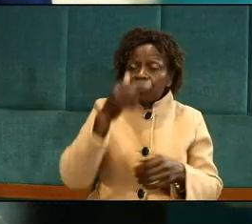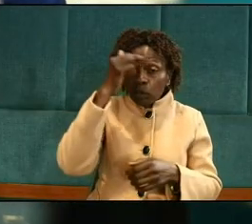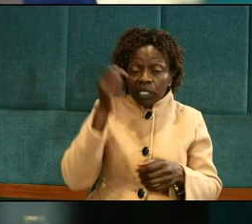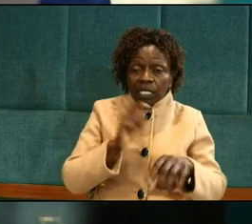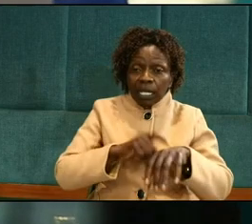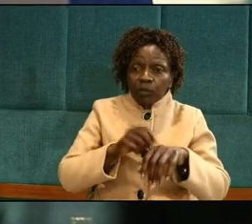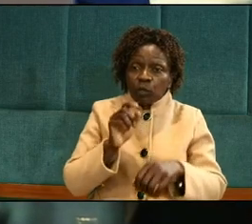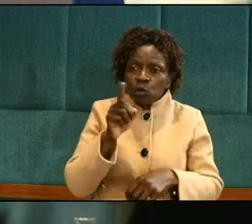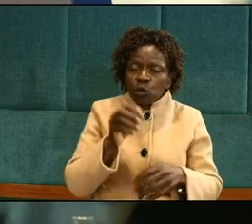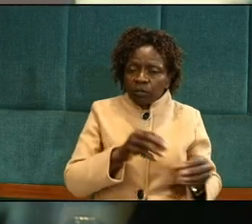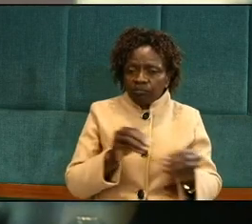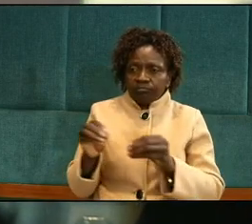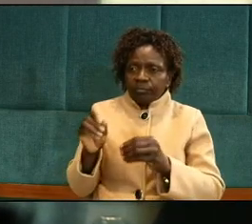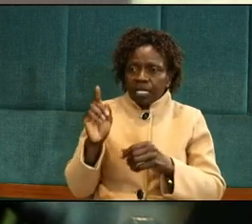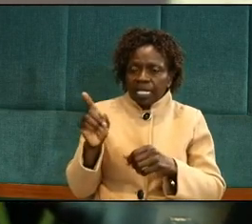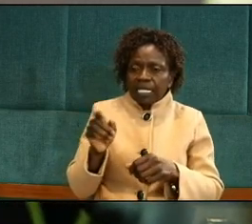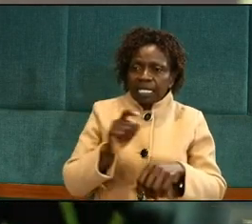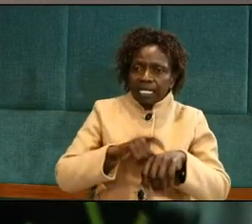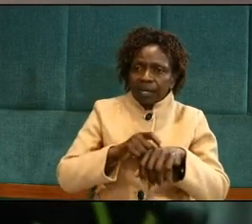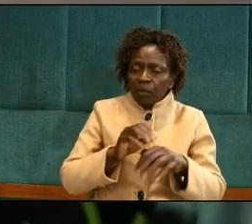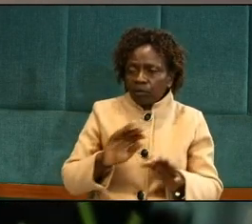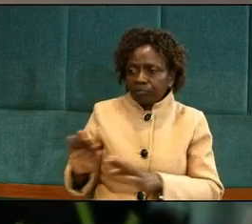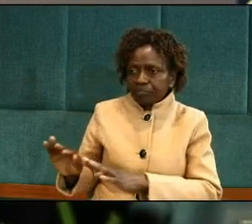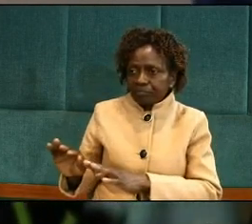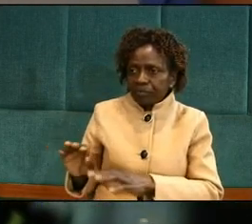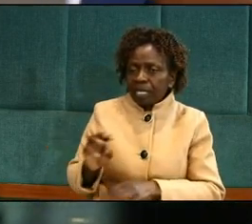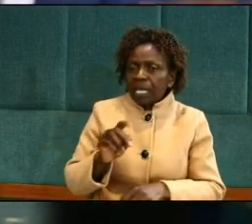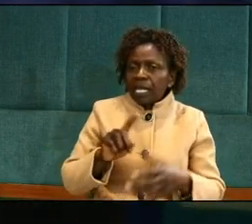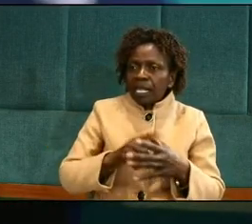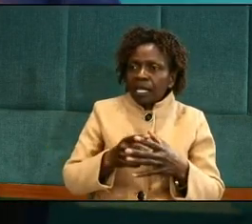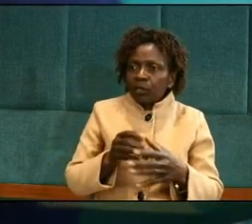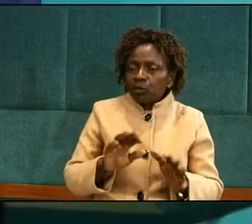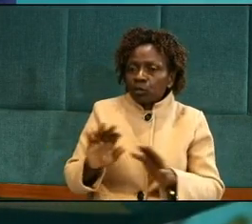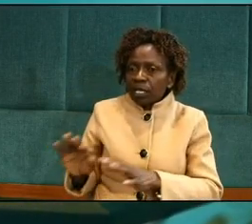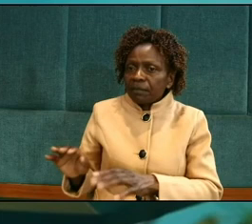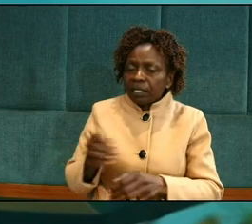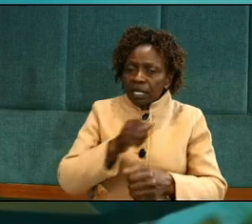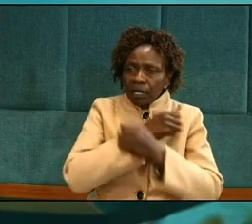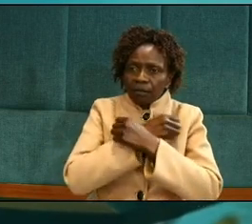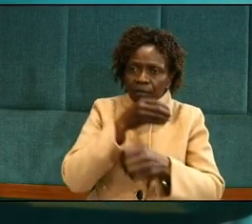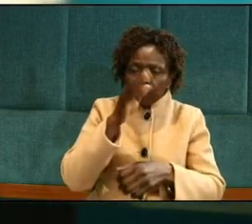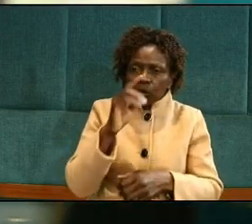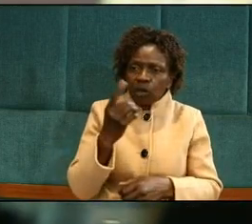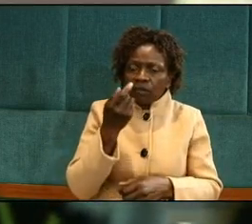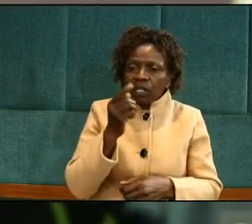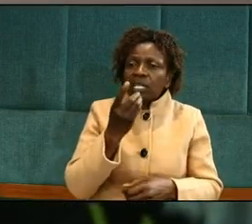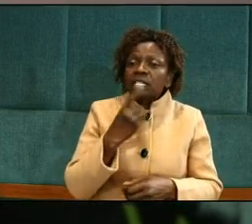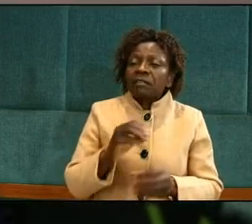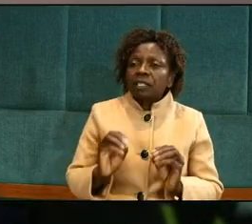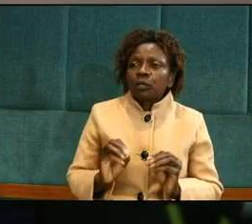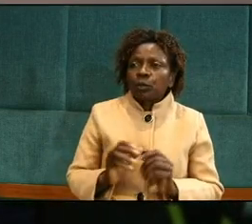the moment you remove that moment away, then you leave the love of God only for the